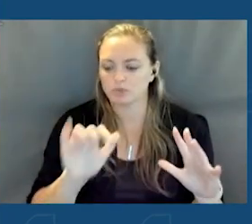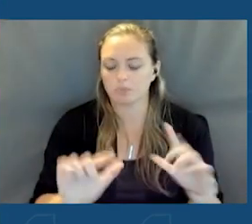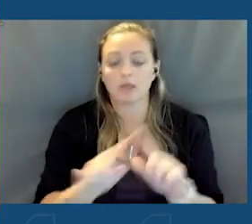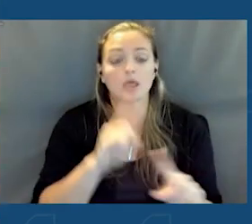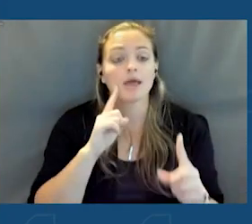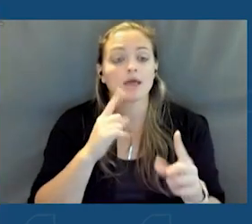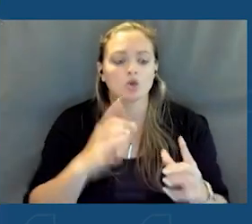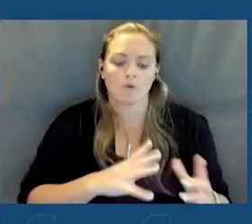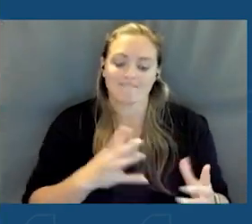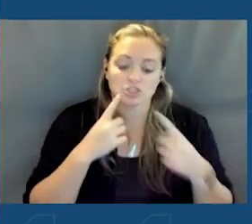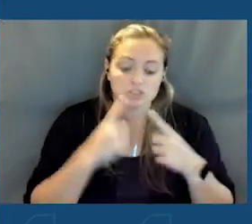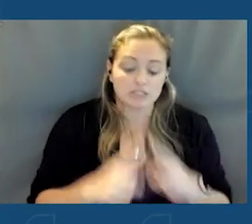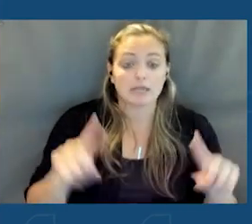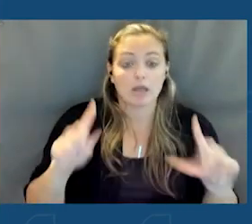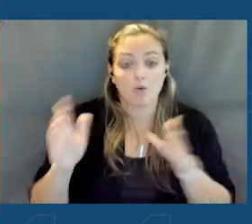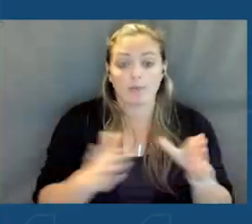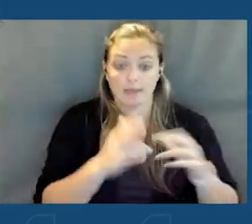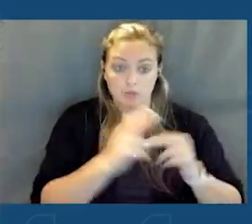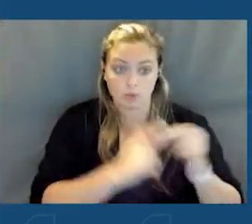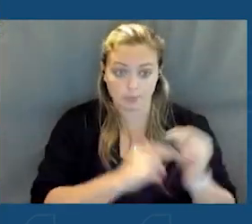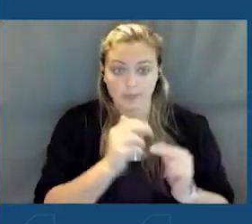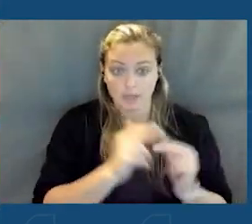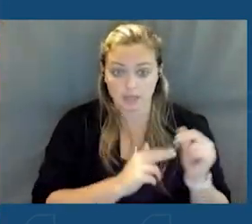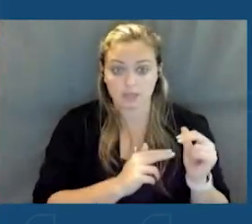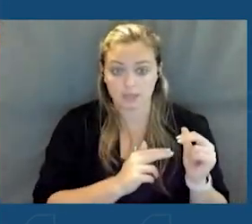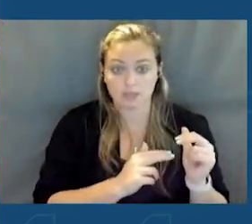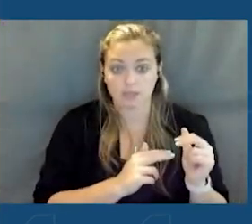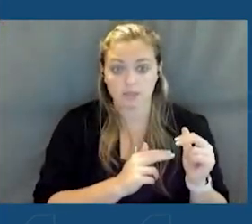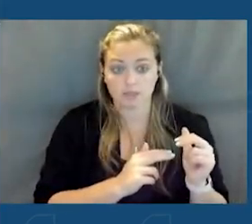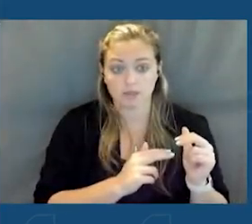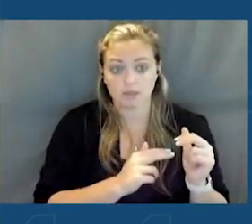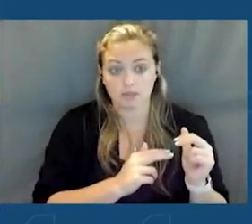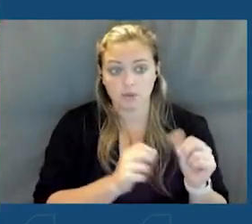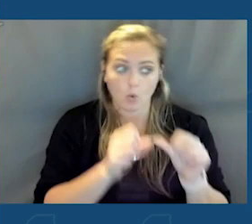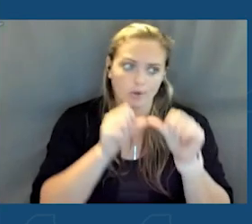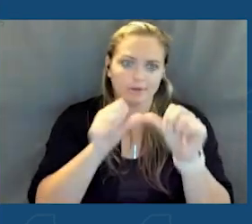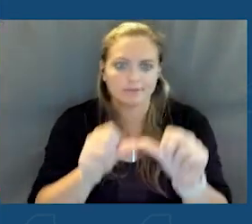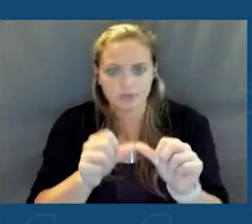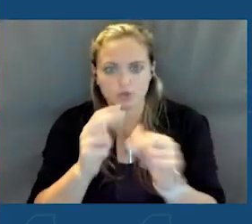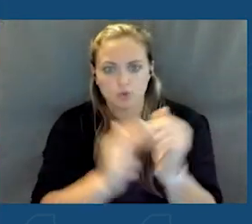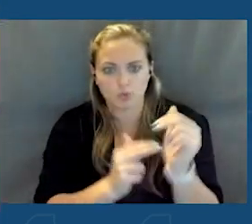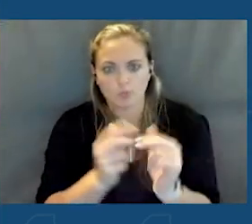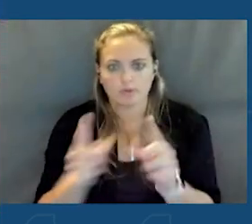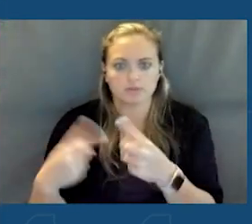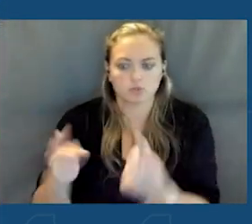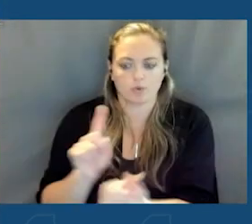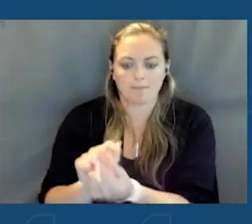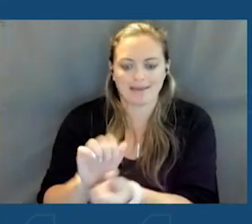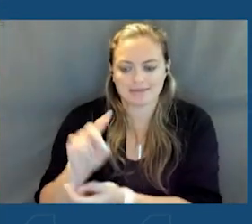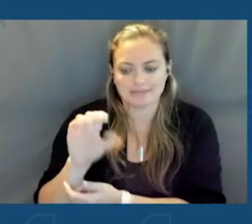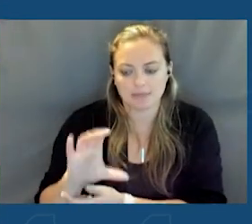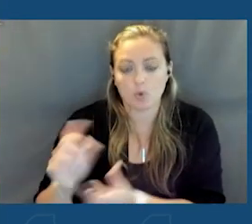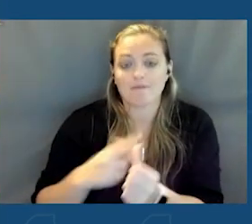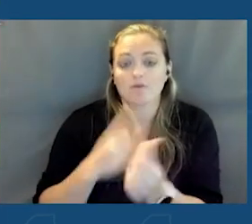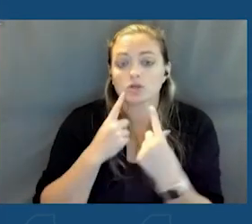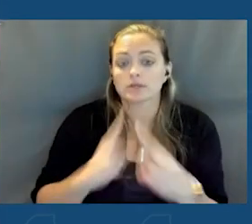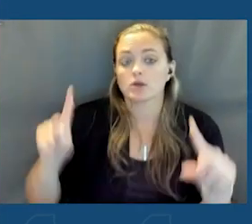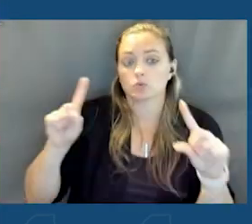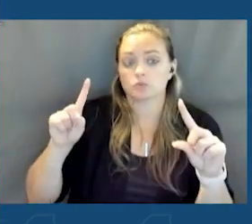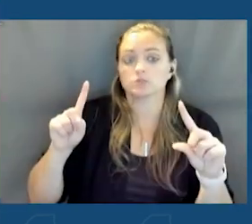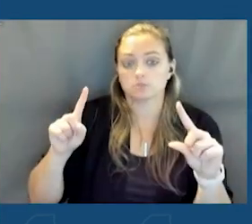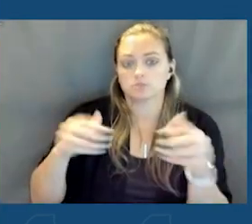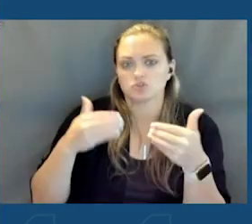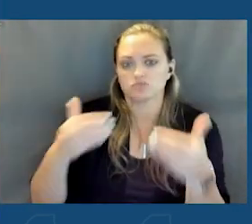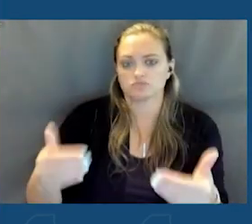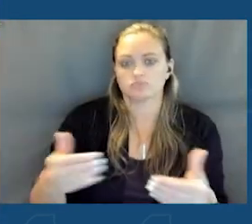announce plans to build, move this further since we were met in December when I first announced the plans to move this forward. But